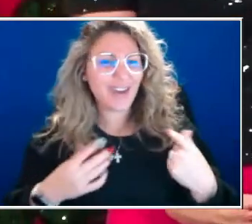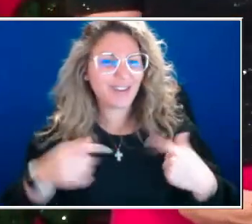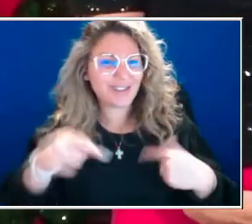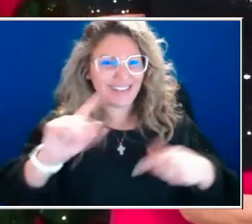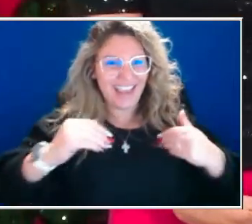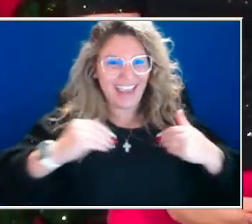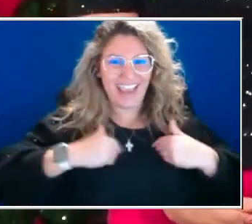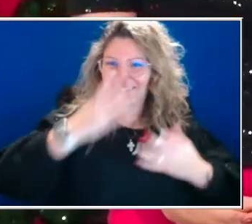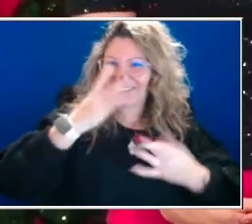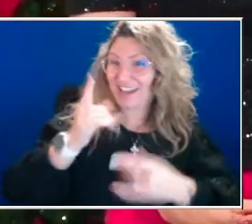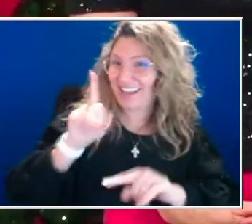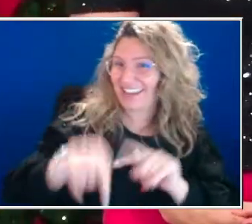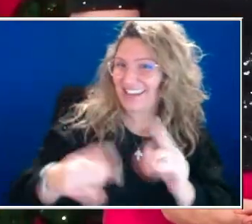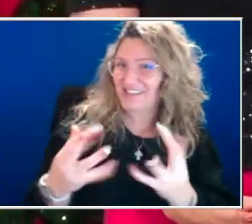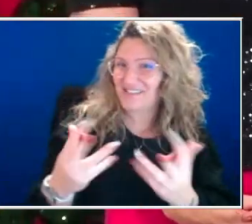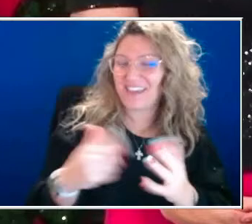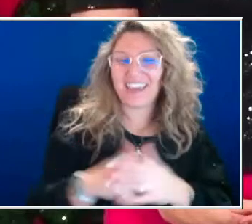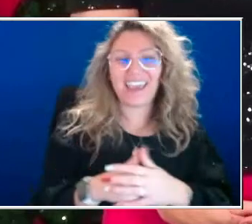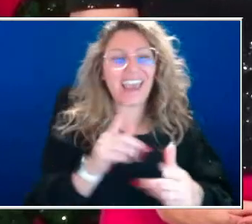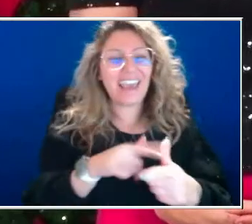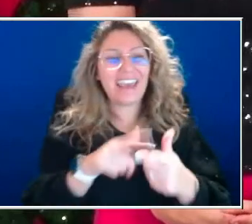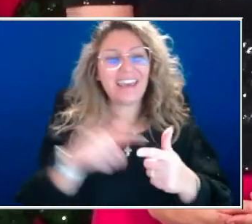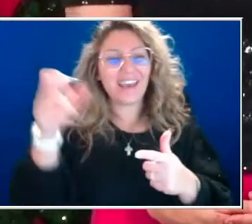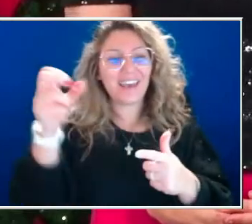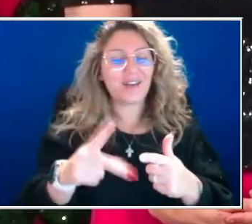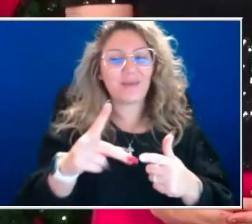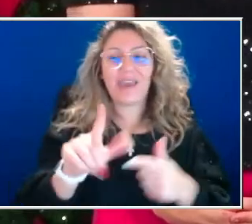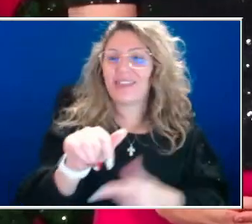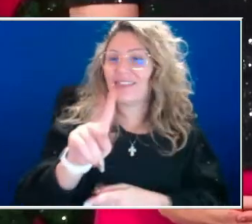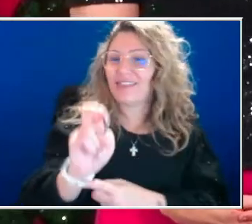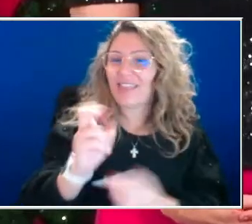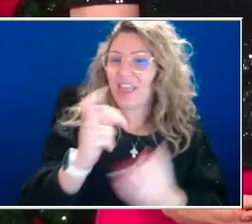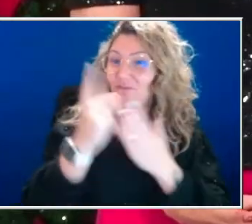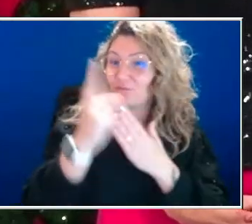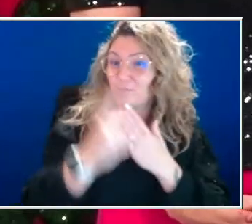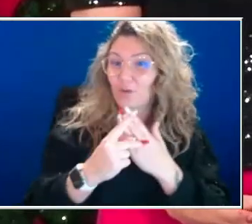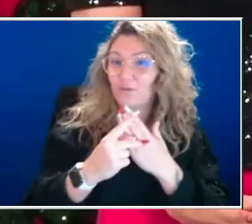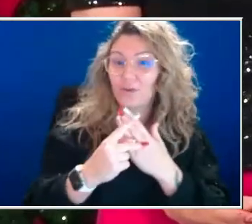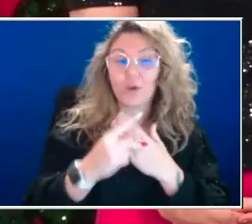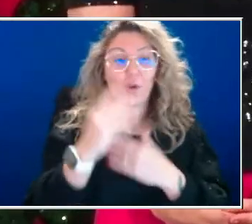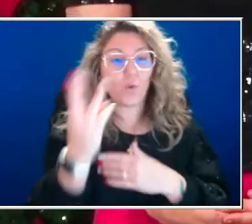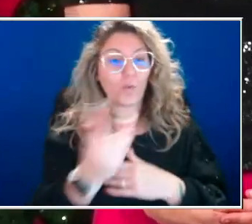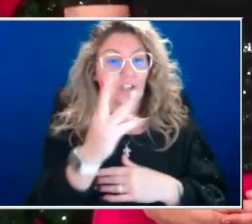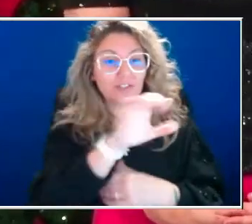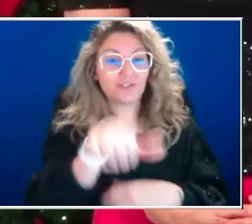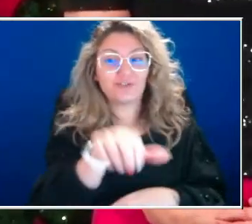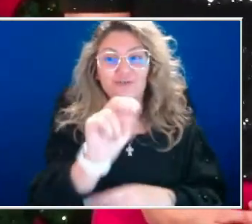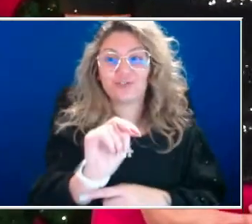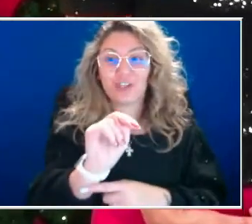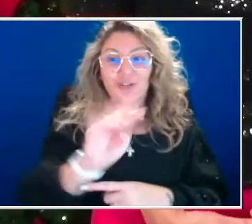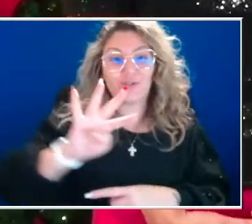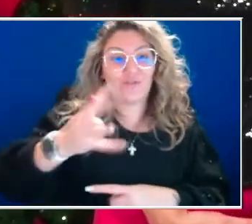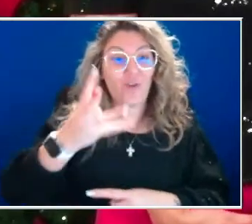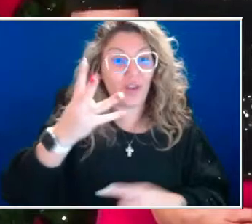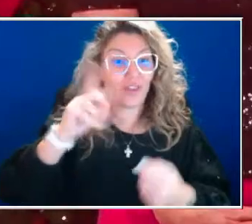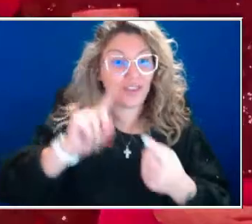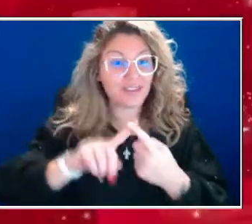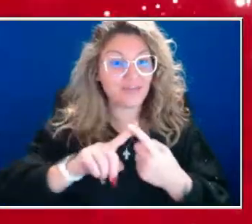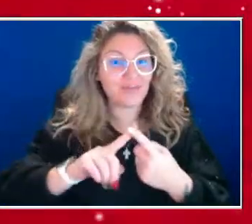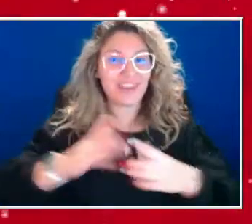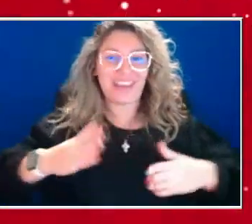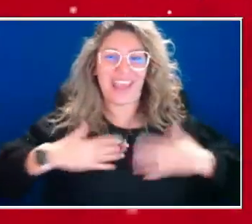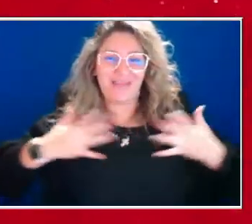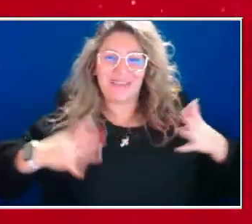wait. And then we return with live programming on Wednesday, January 4th. Until then, happy holidays.